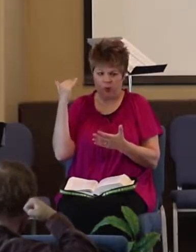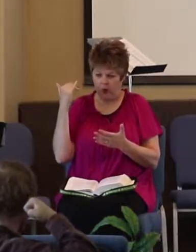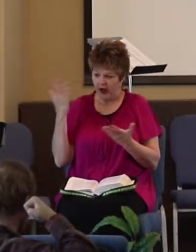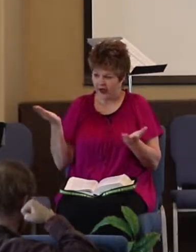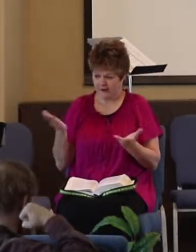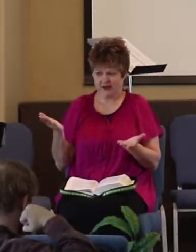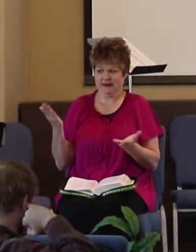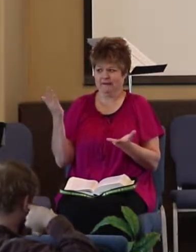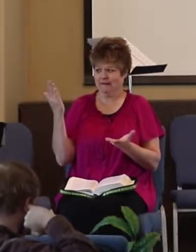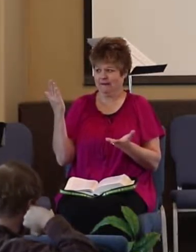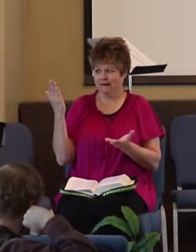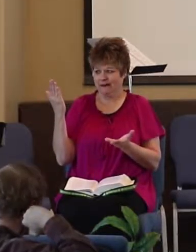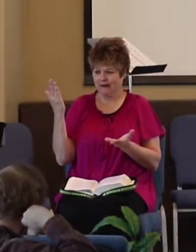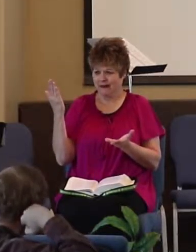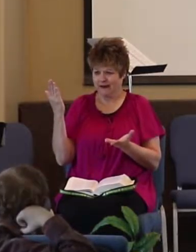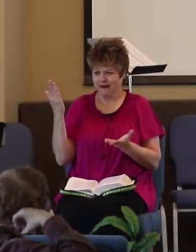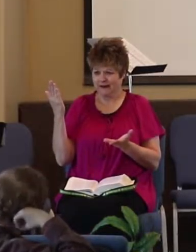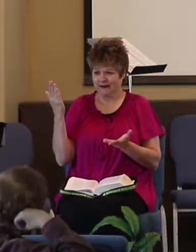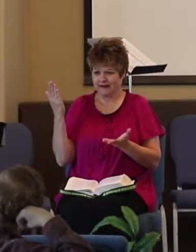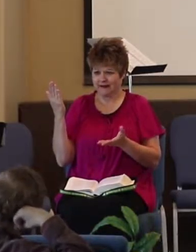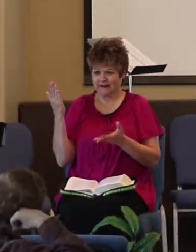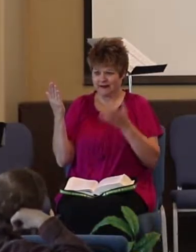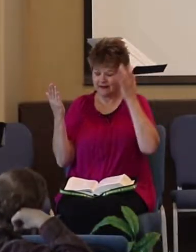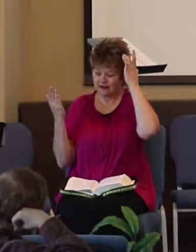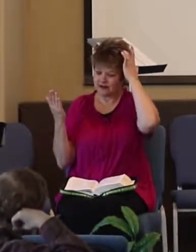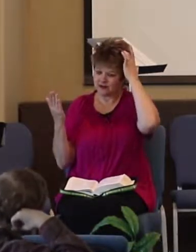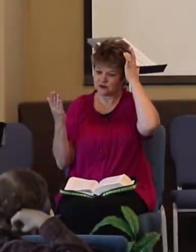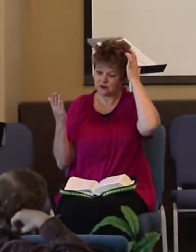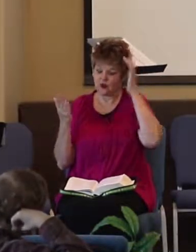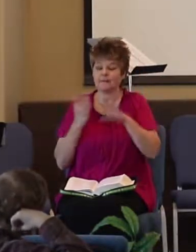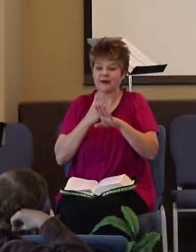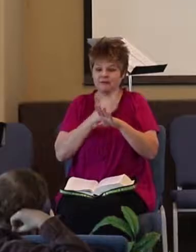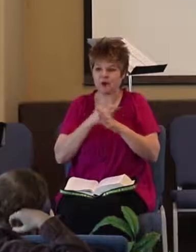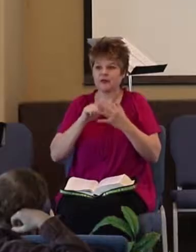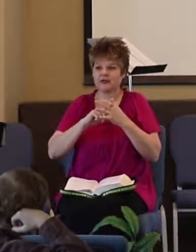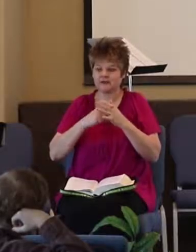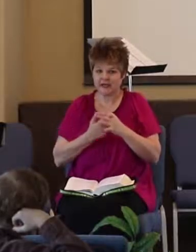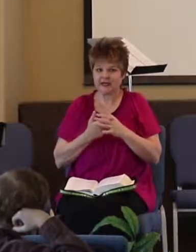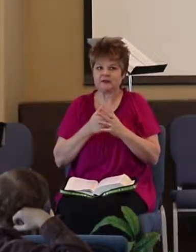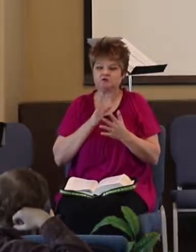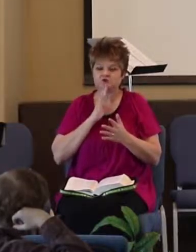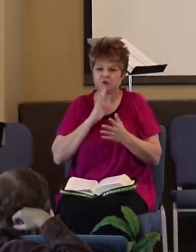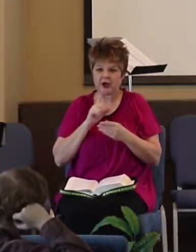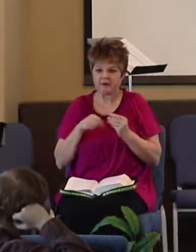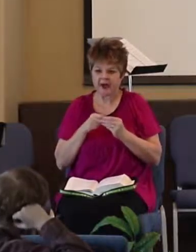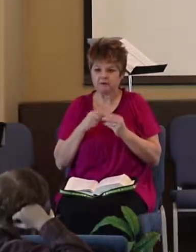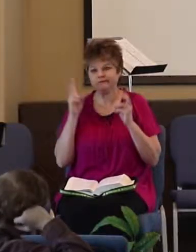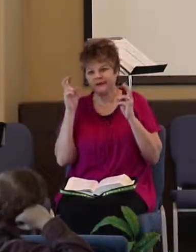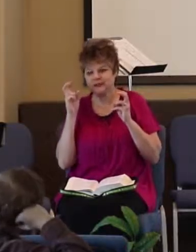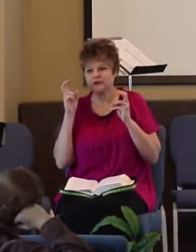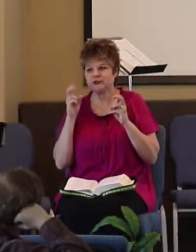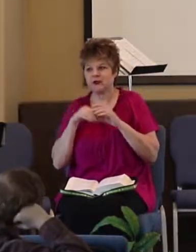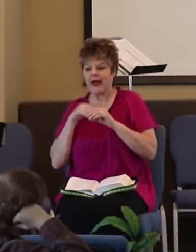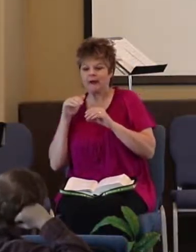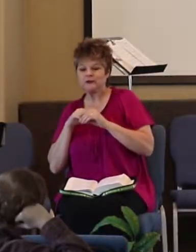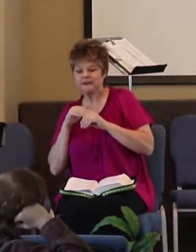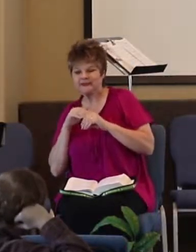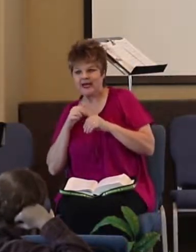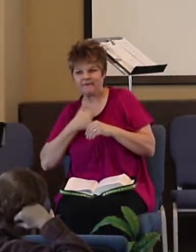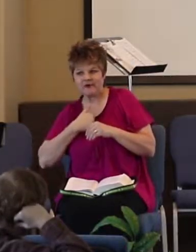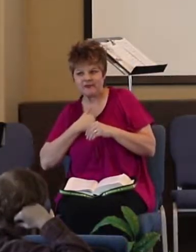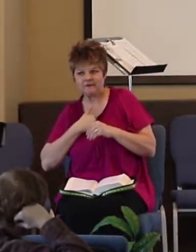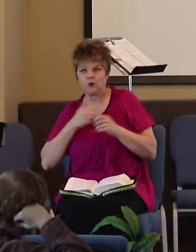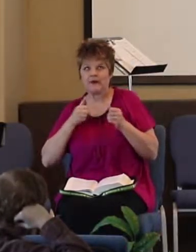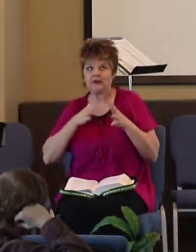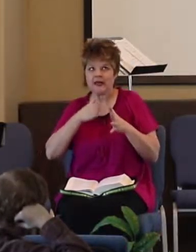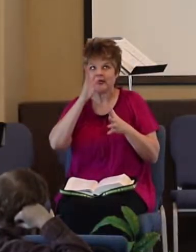here?" See, before we can begin to address issues that are outside of ourselves, we have to